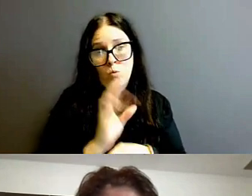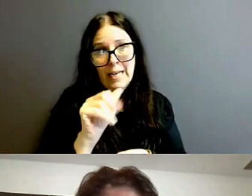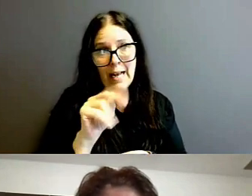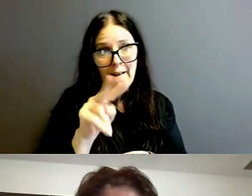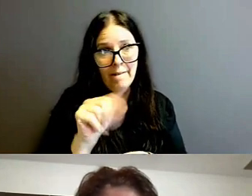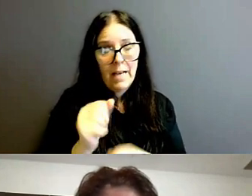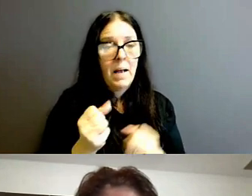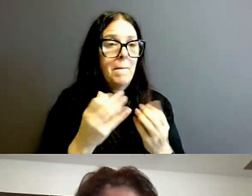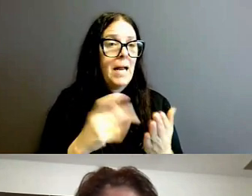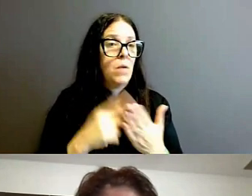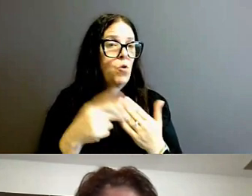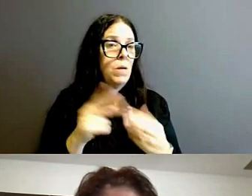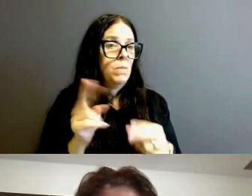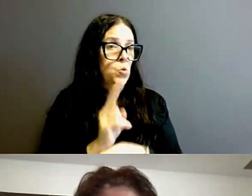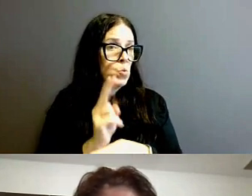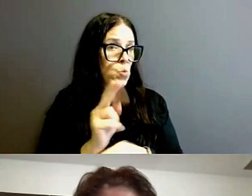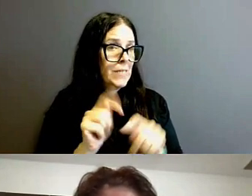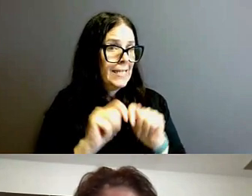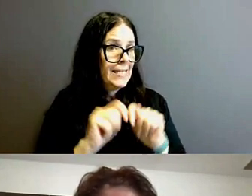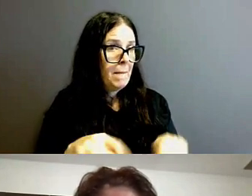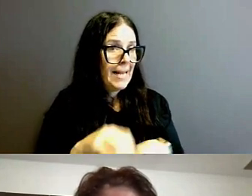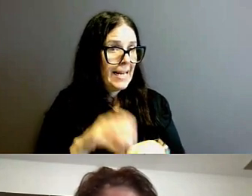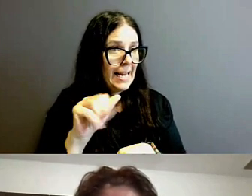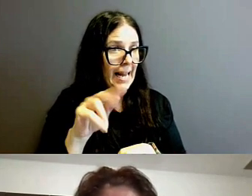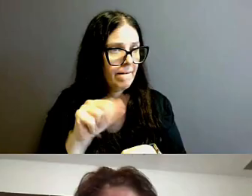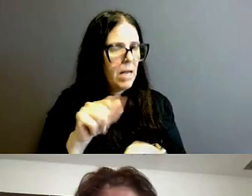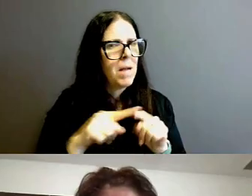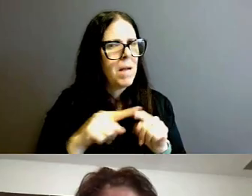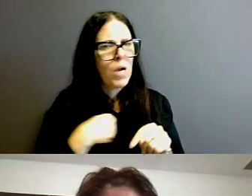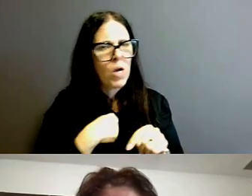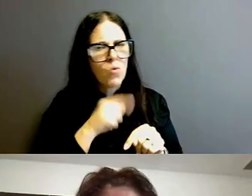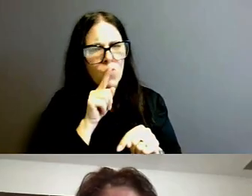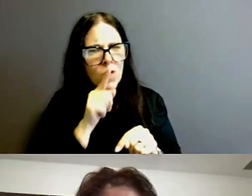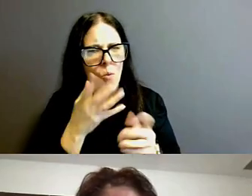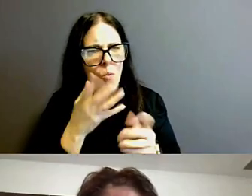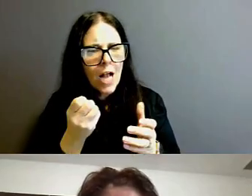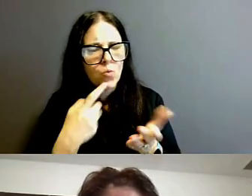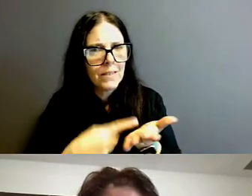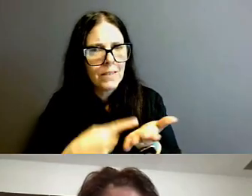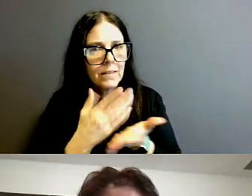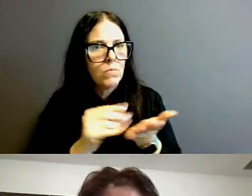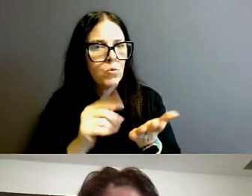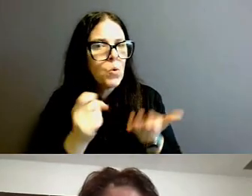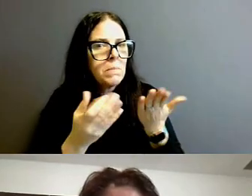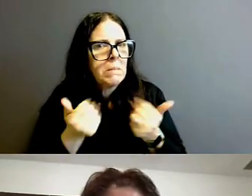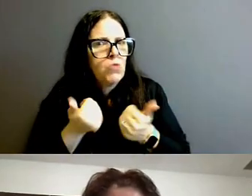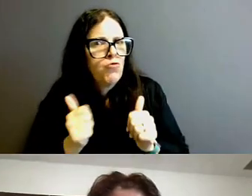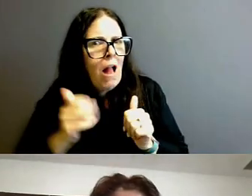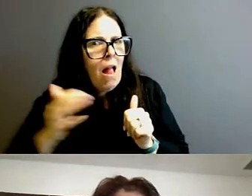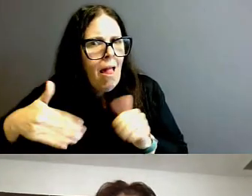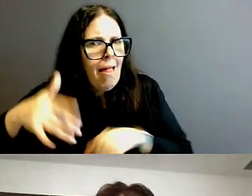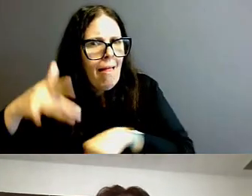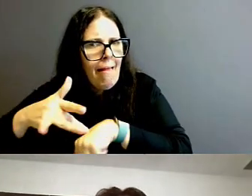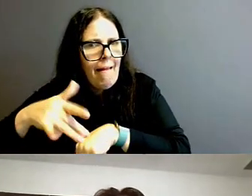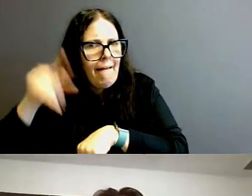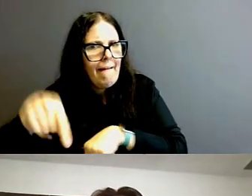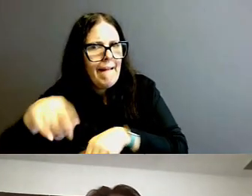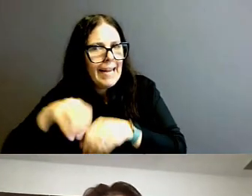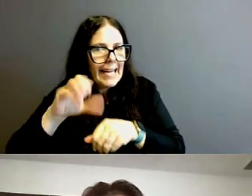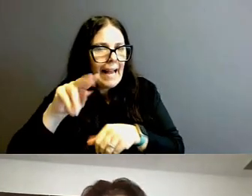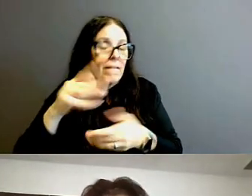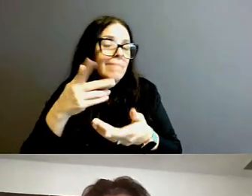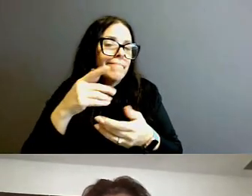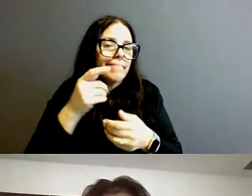programs use templates in Canva, but we really kind of wanted to go through some of the tools that you may not have tried before, like removing background